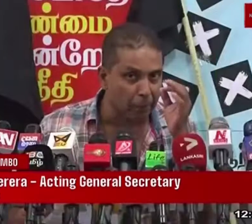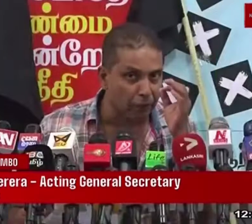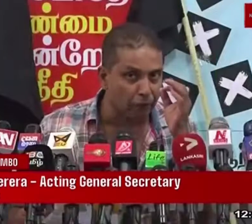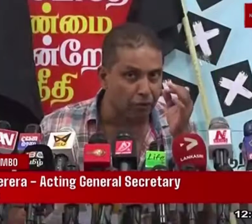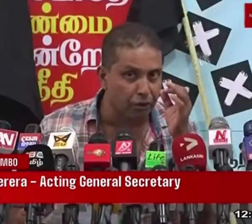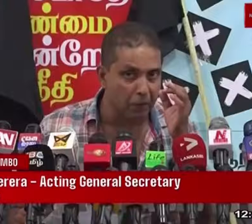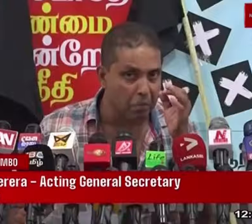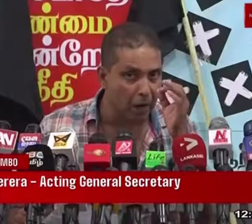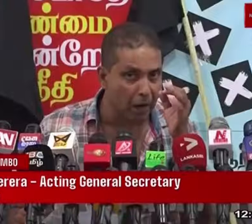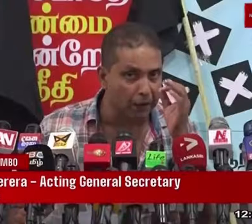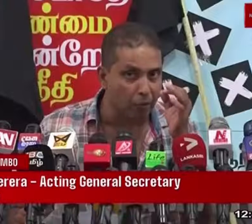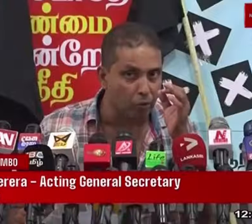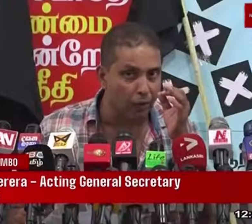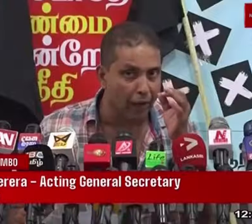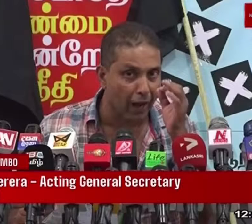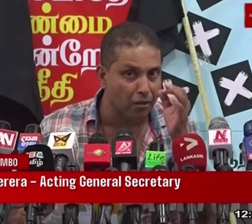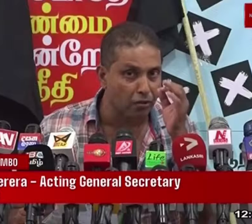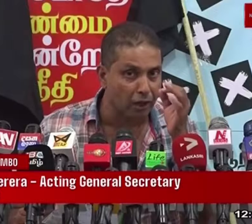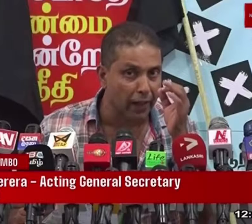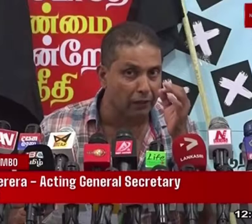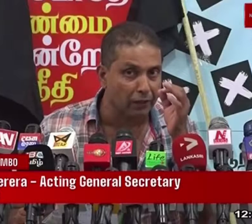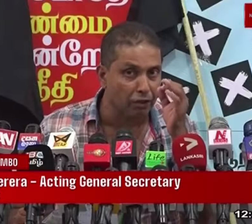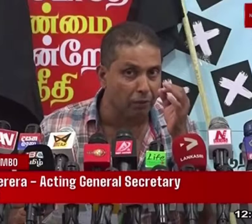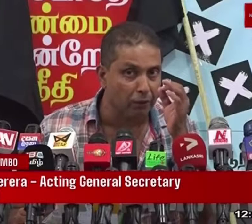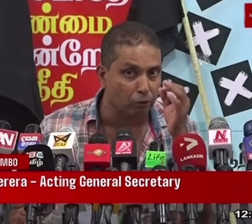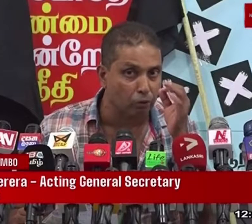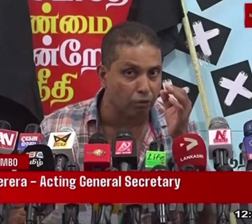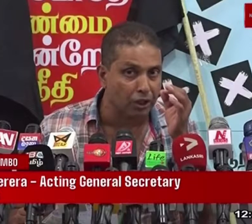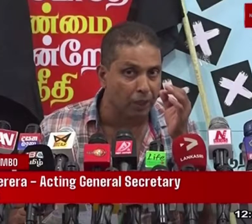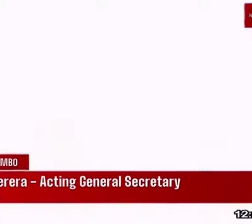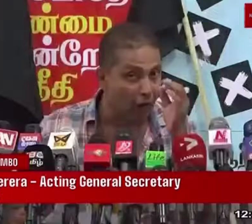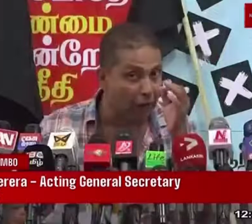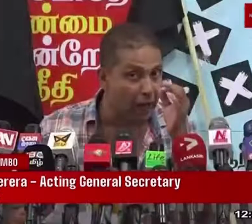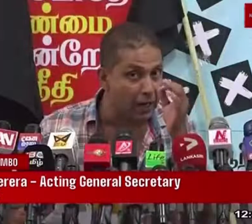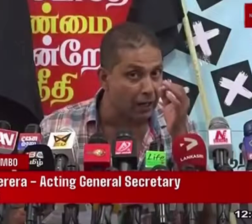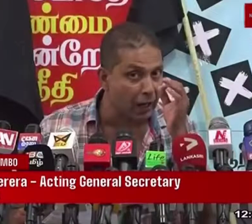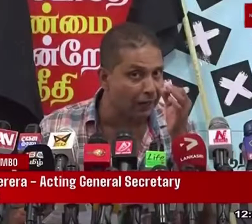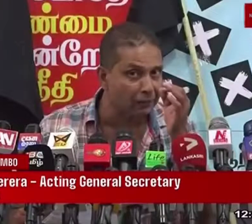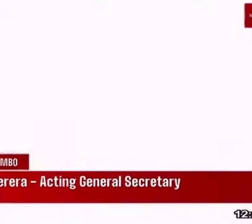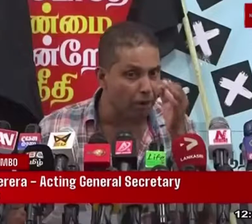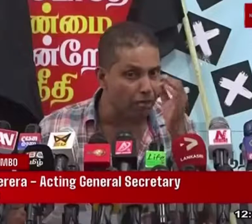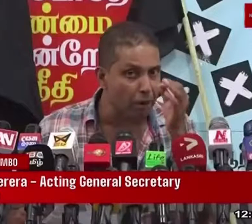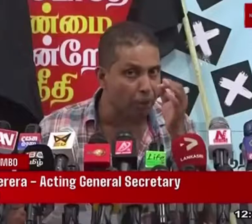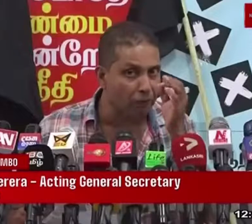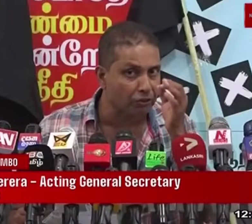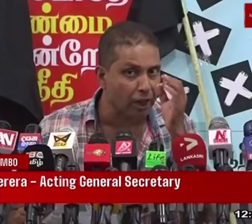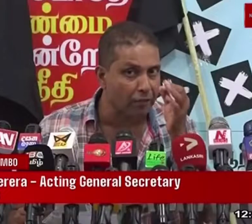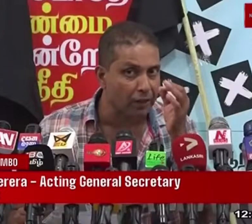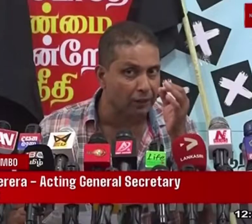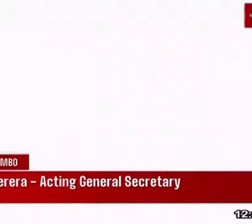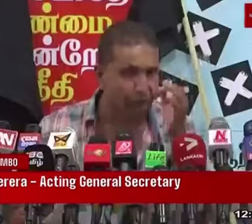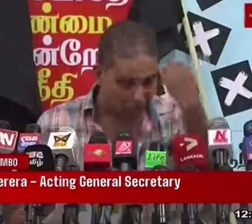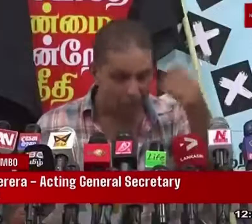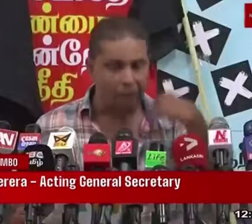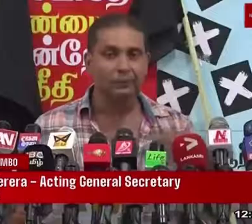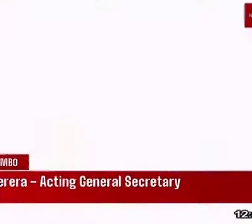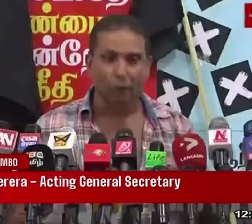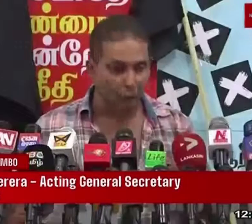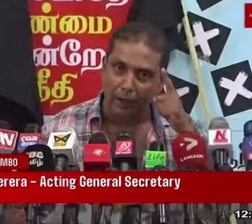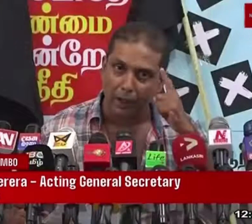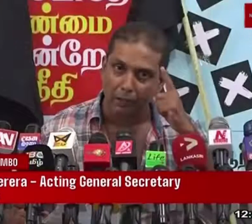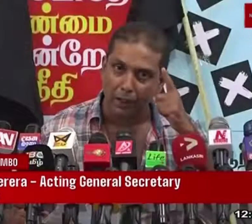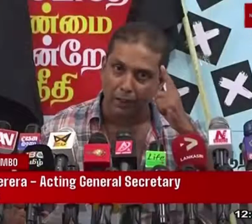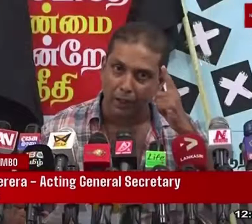in this heinous crime, Gotabaya Rajapaksa told the media he is the candidate. He said he will hold everyone accountable for it within a